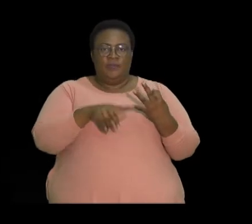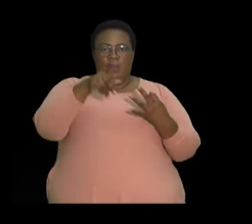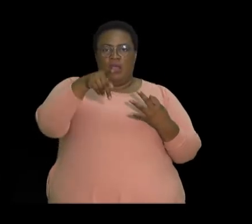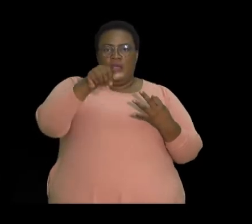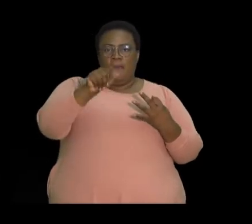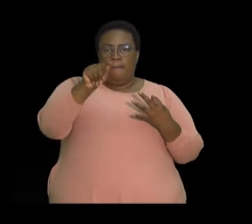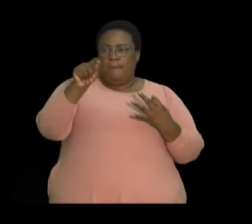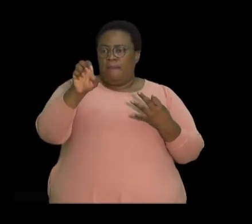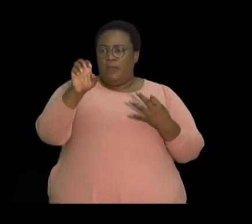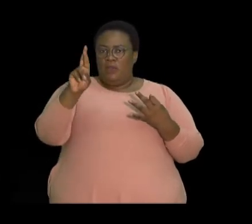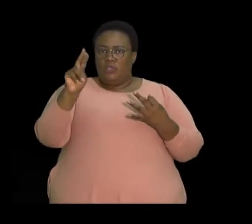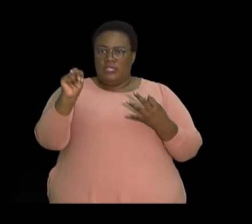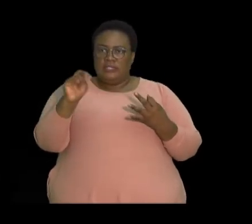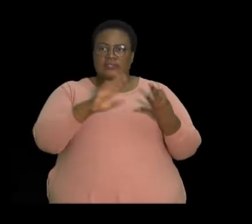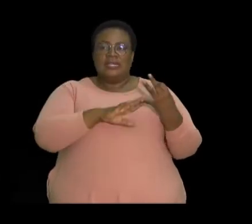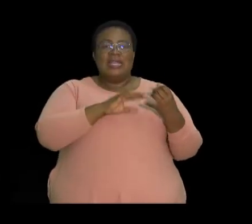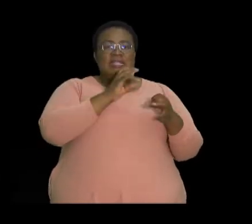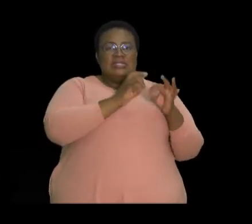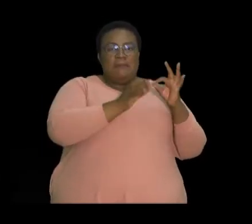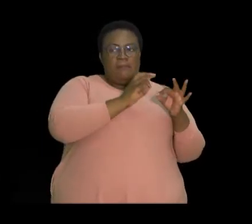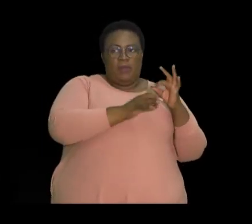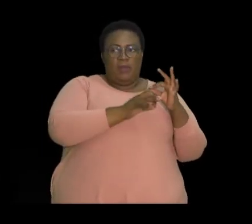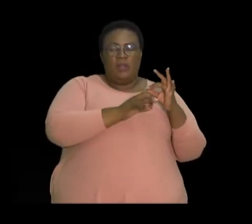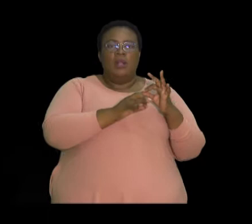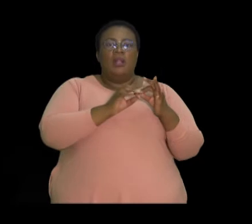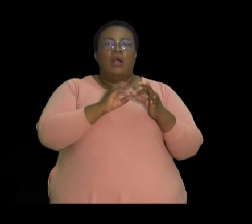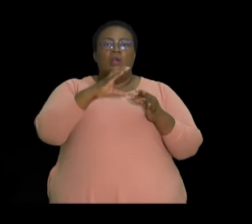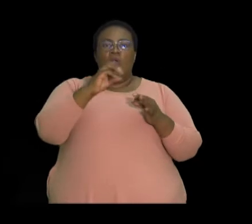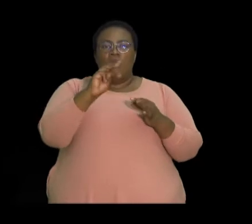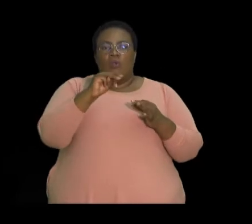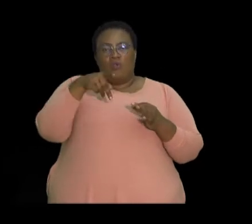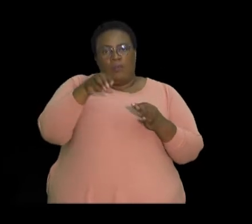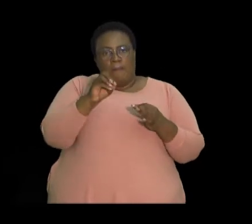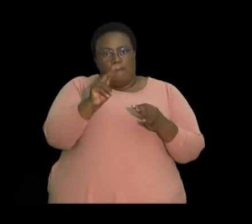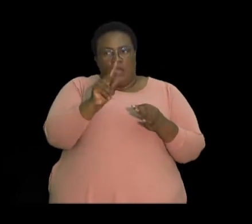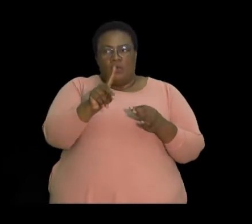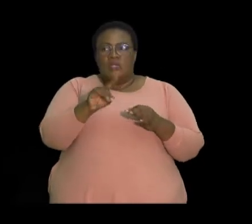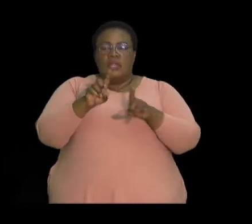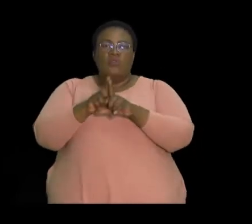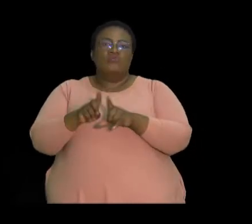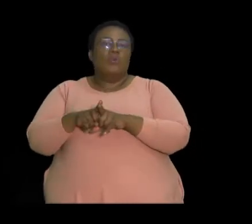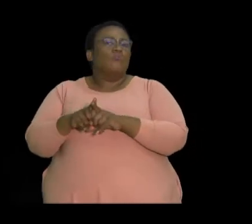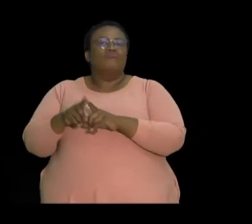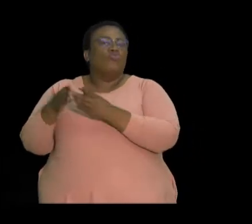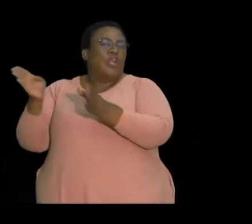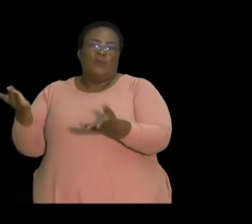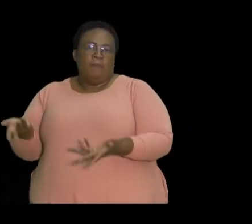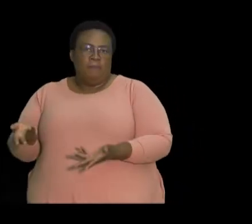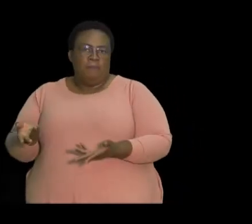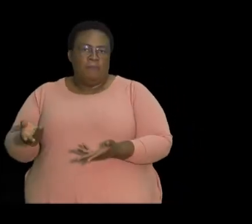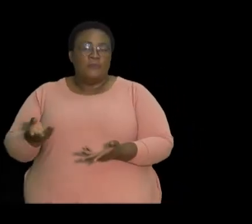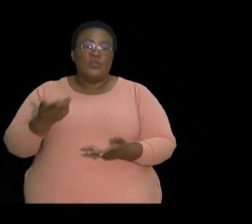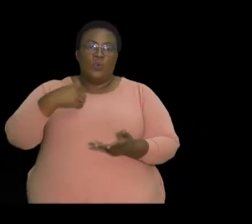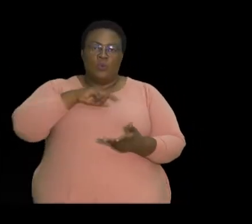growth. It's the simple, the compound, and the random. In this particular one, we're going to start by revising